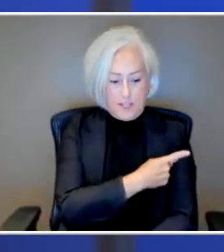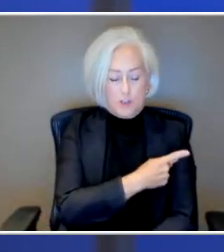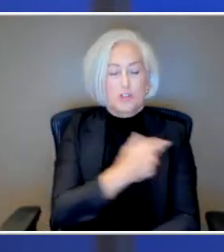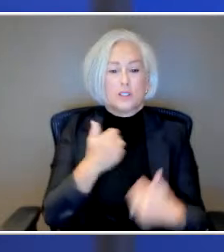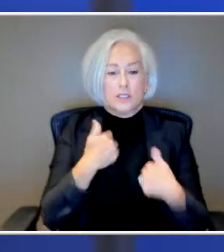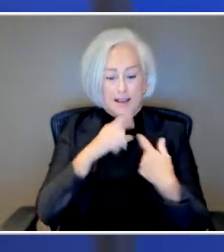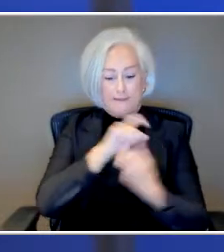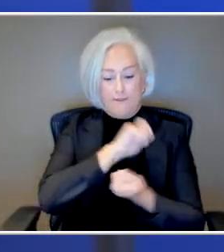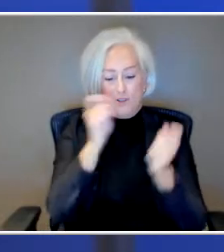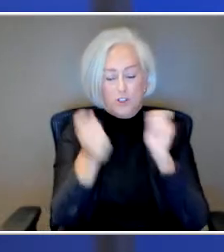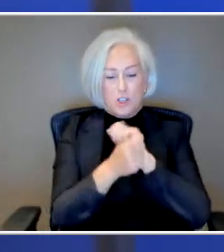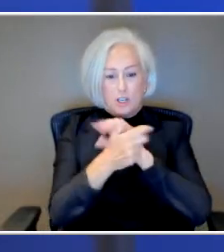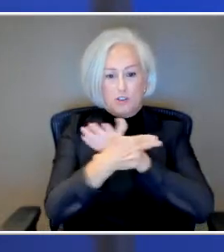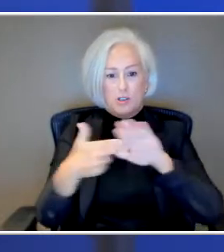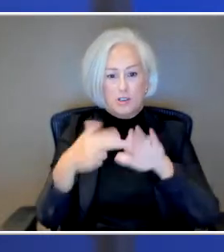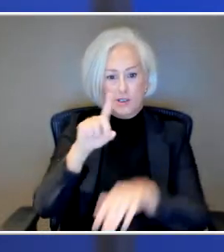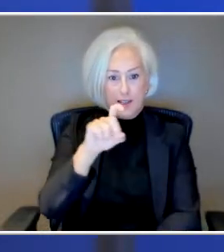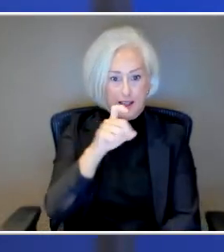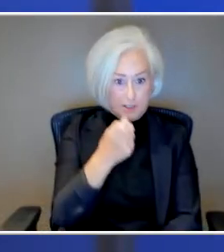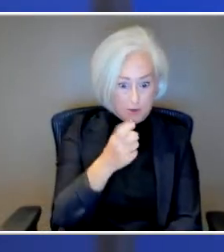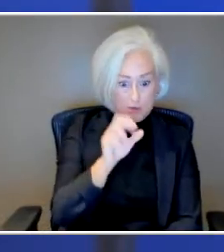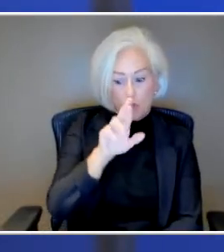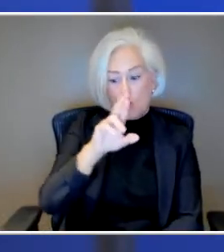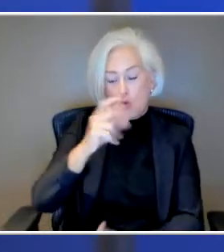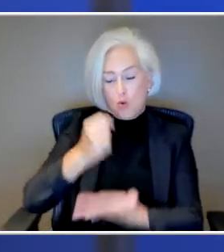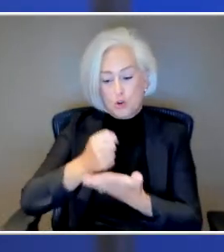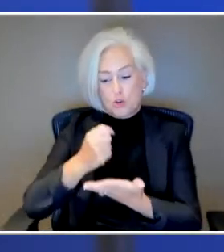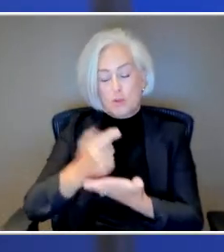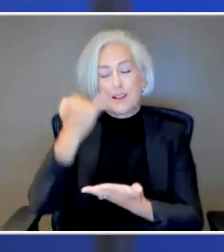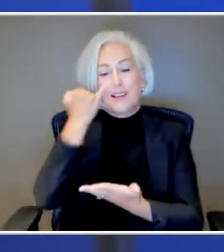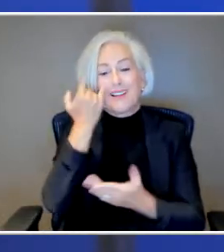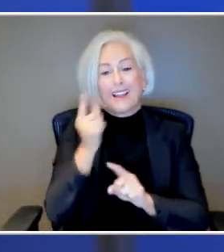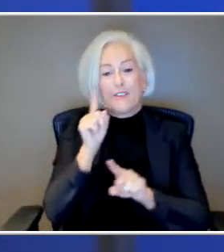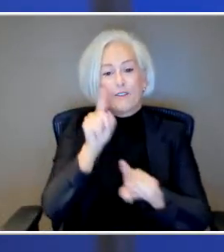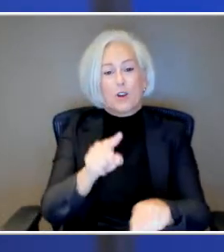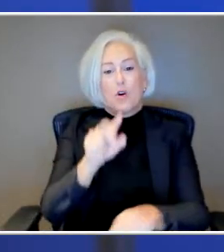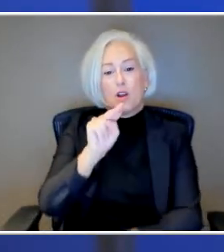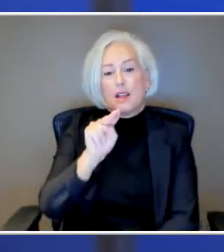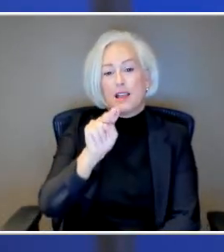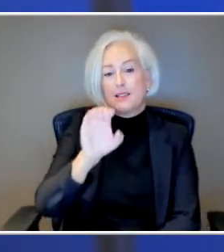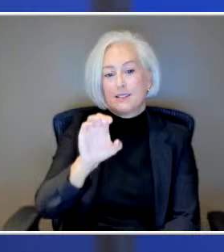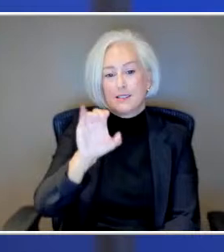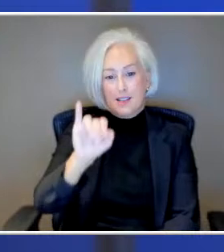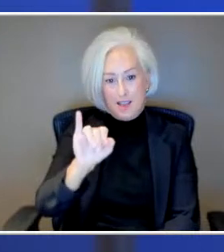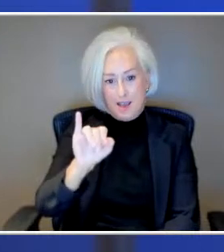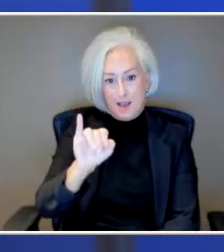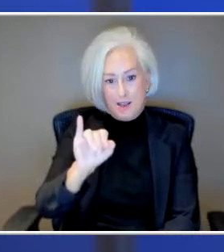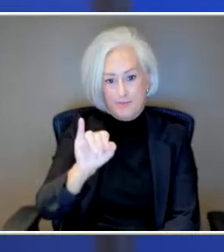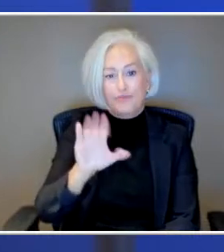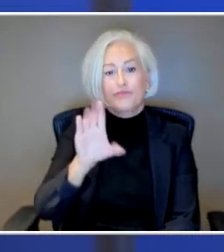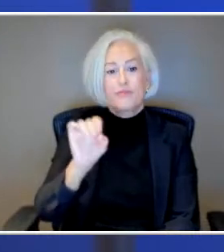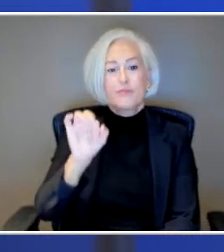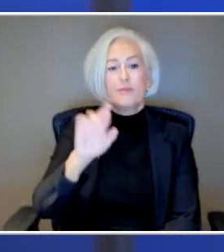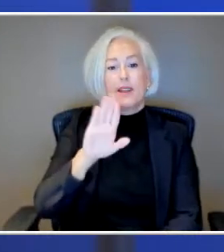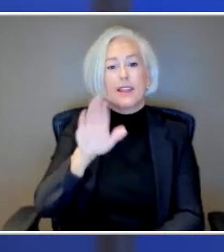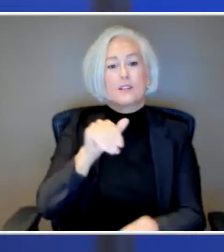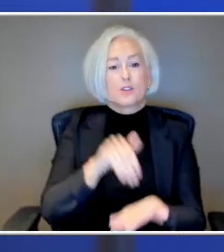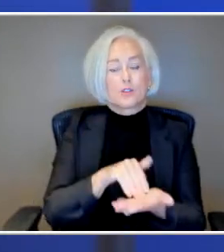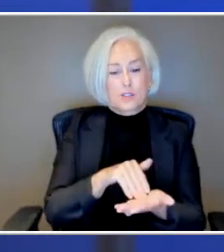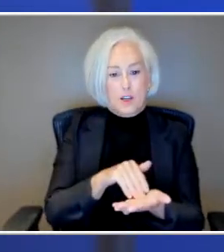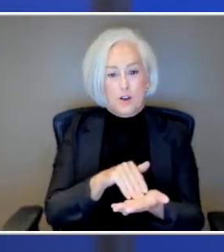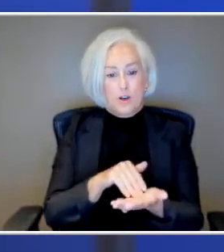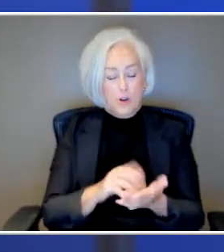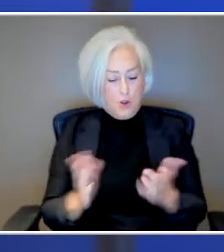and treatment if they have a second opinion at an NCI designated cancer center. And that comes to that previous question about what is the difference of a breast